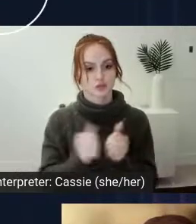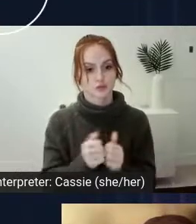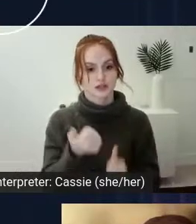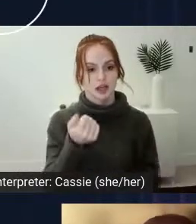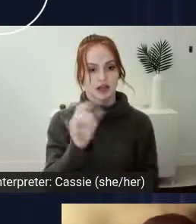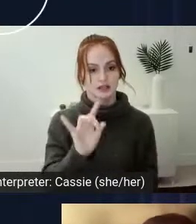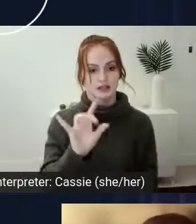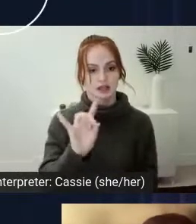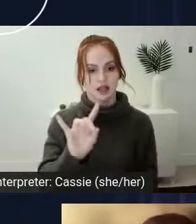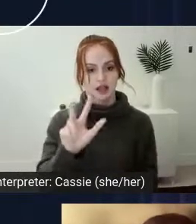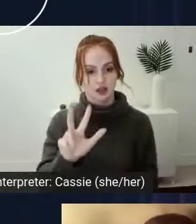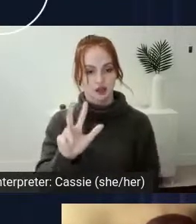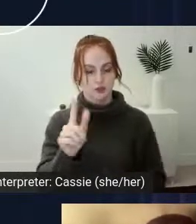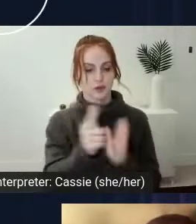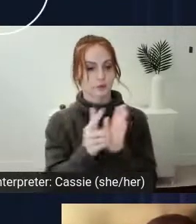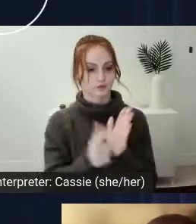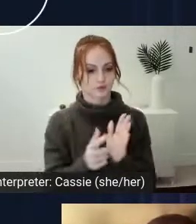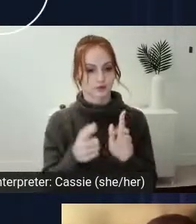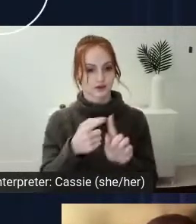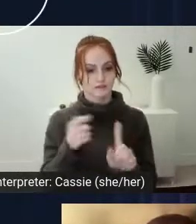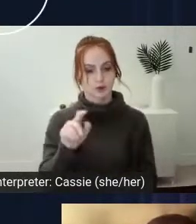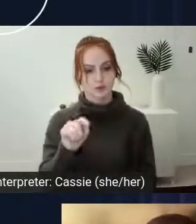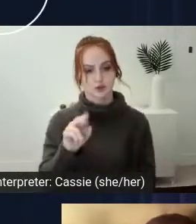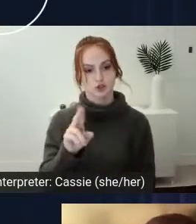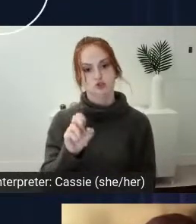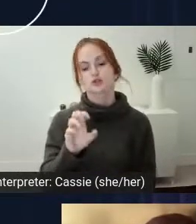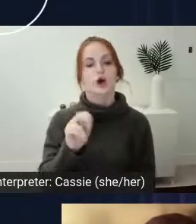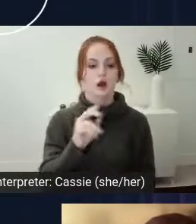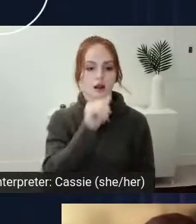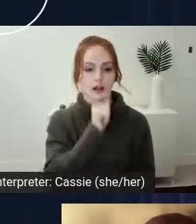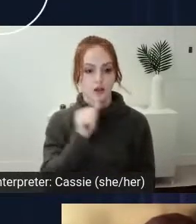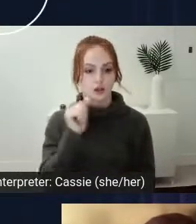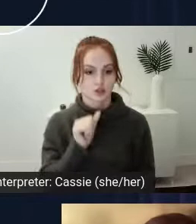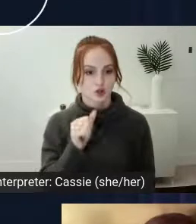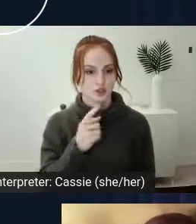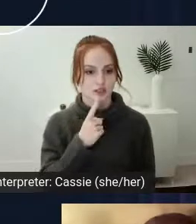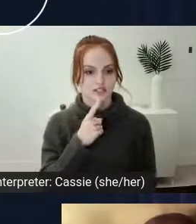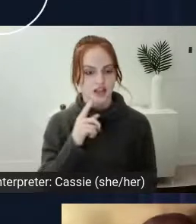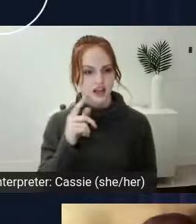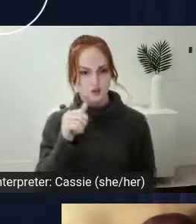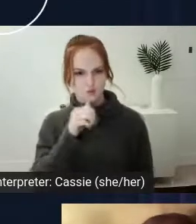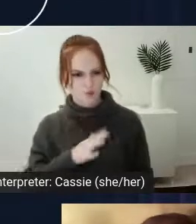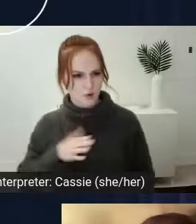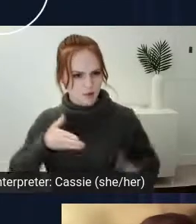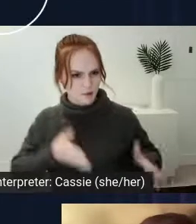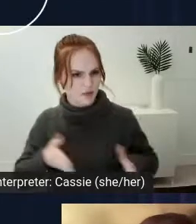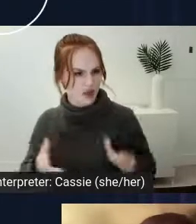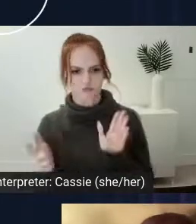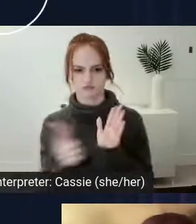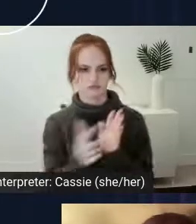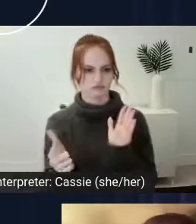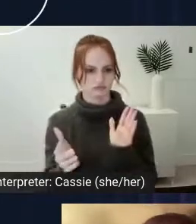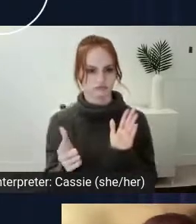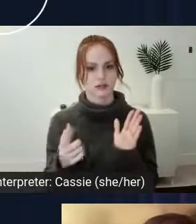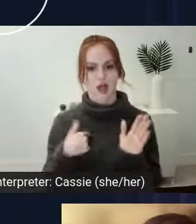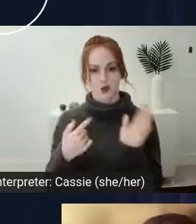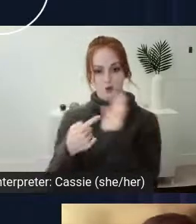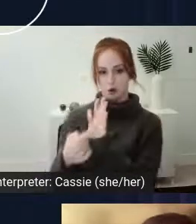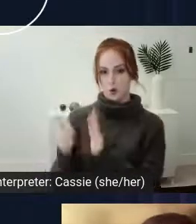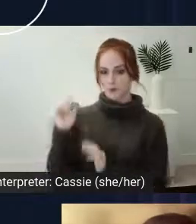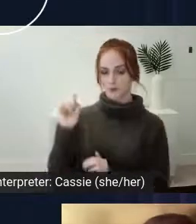Arizona, that prohibited women from wearing pants. I have my little show Bible here, the book